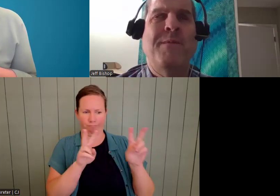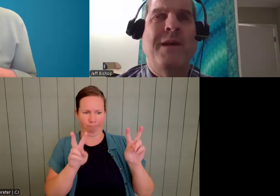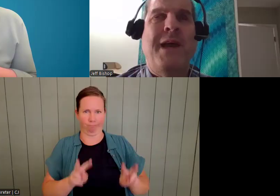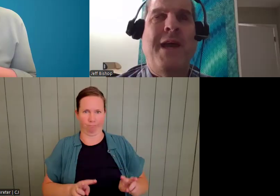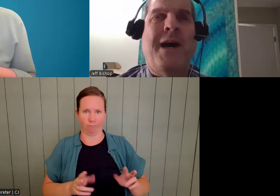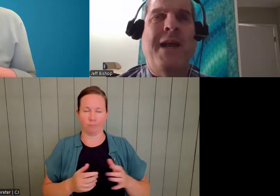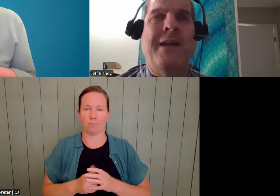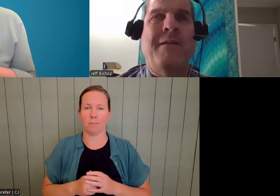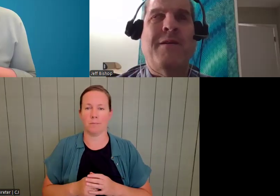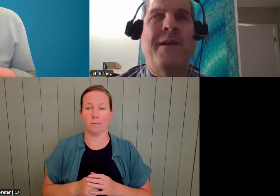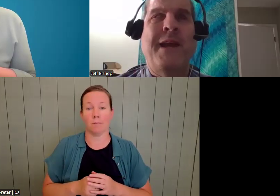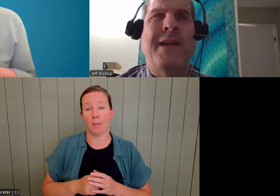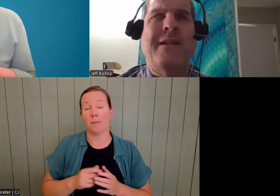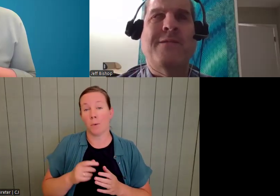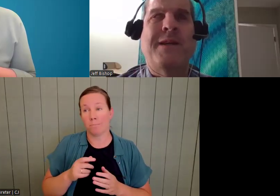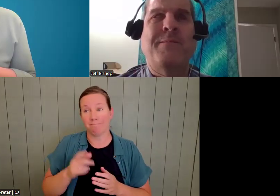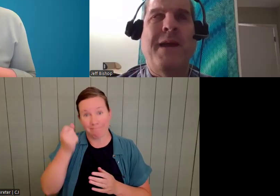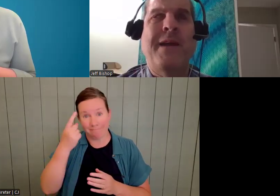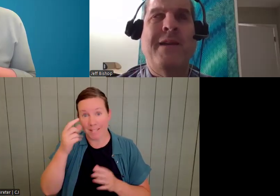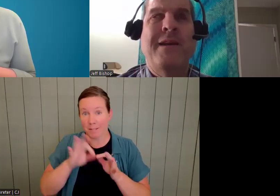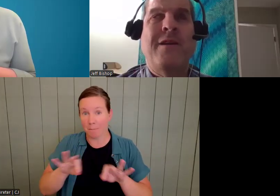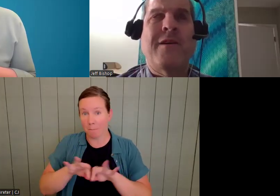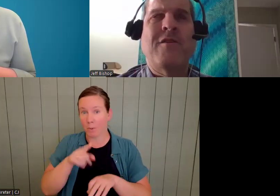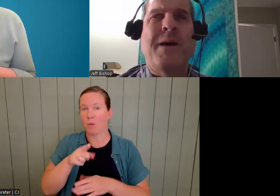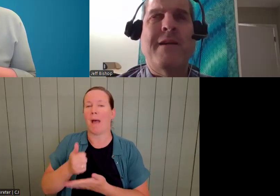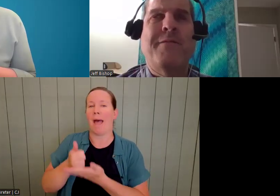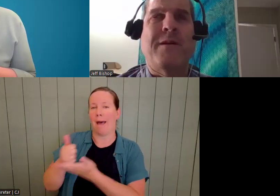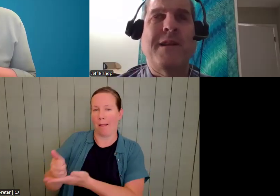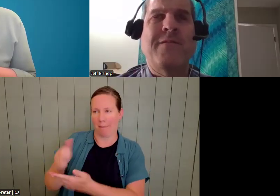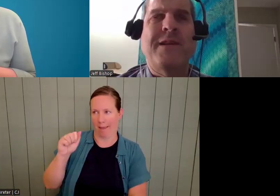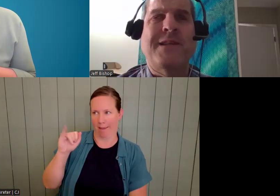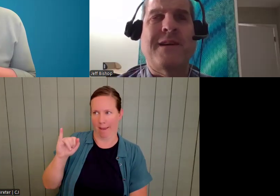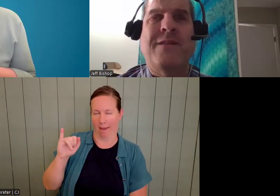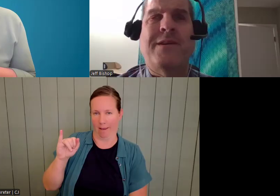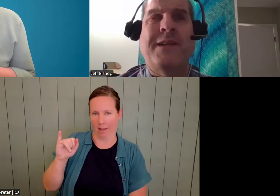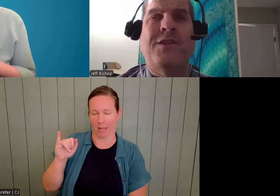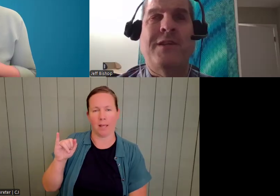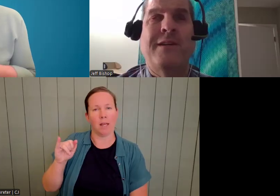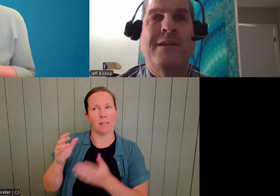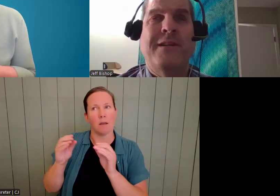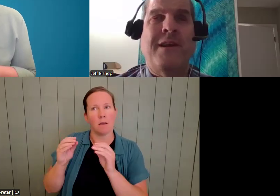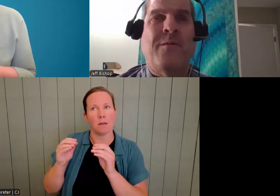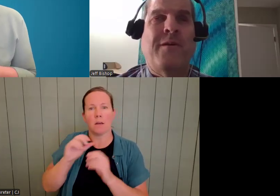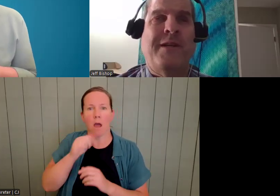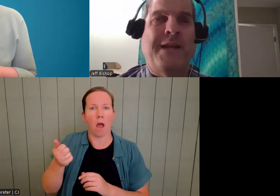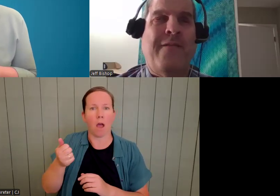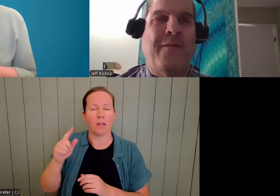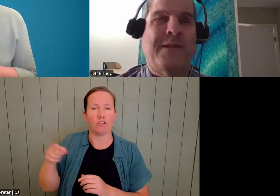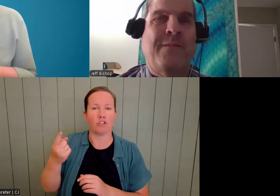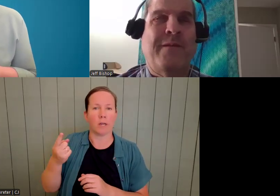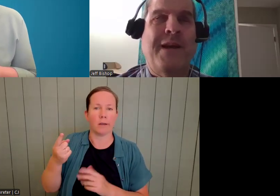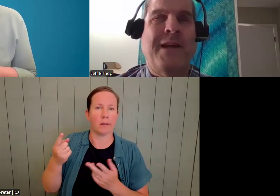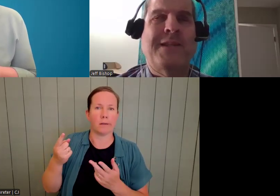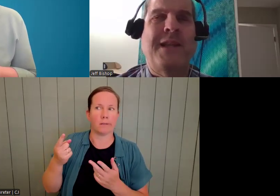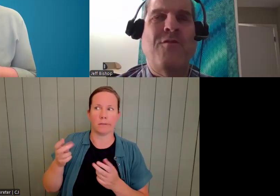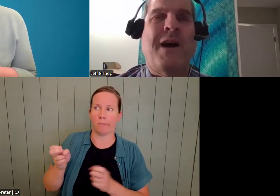help AI in creating this resume, and you're going to go back and forth. Think of this as a conversation that you're really just having with